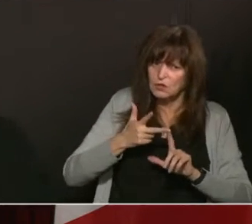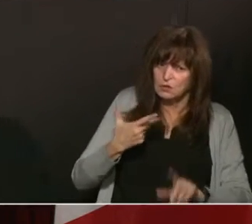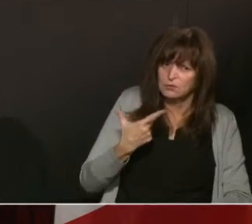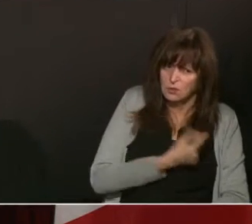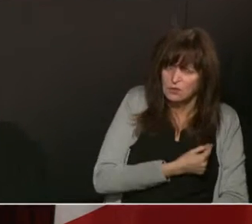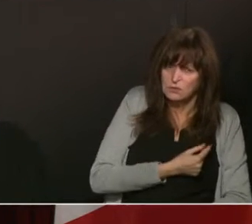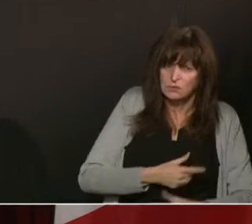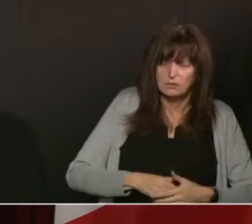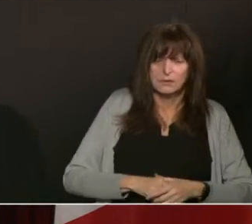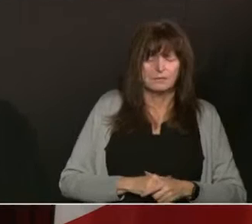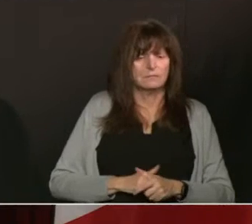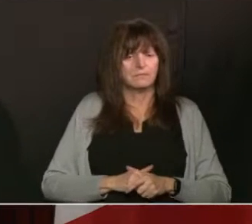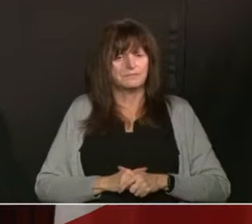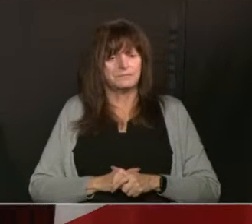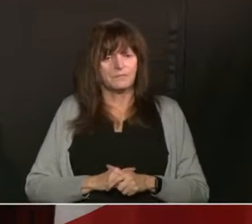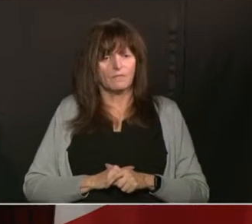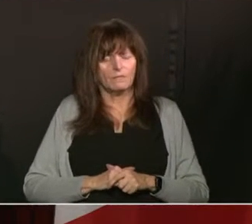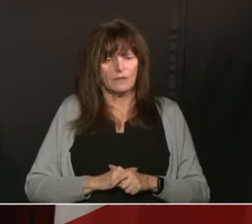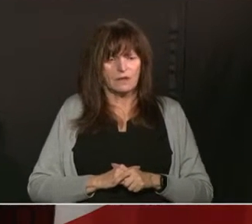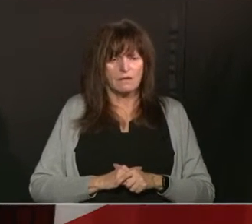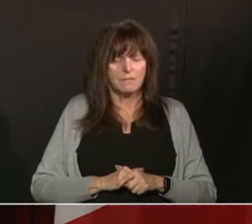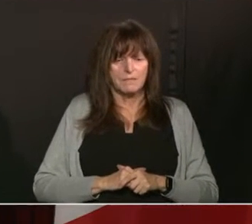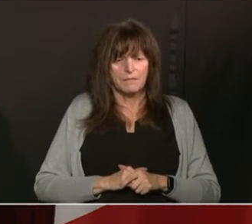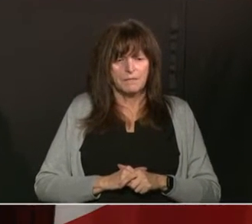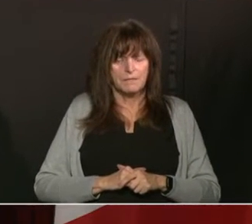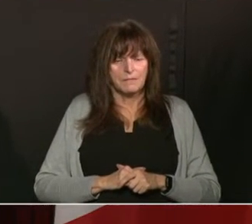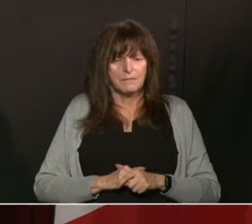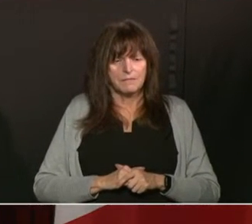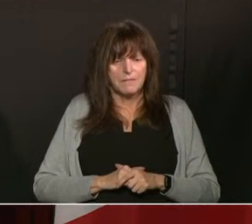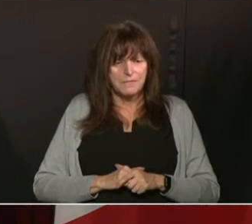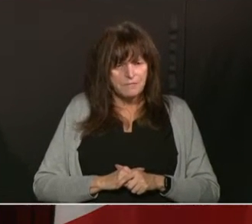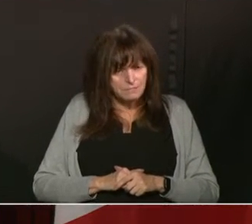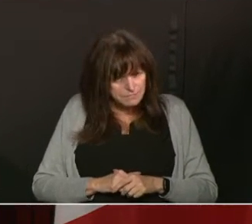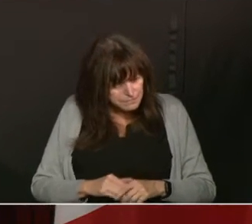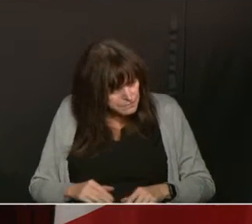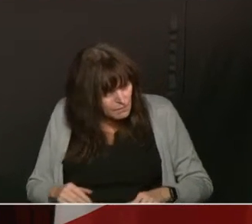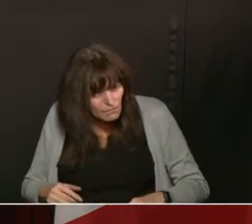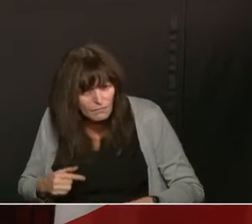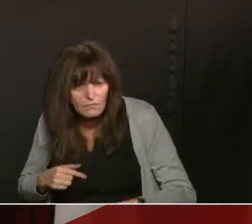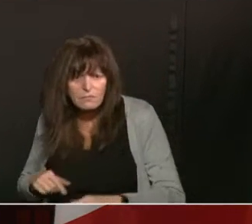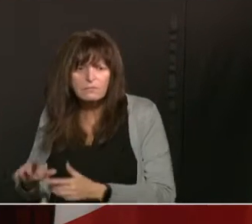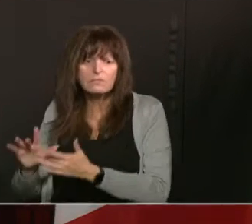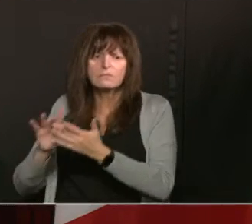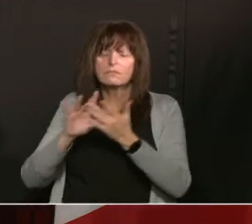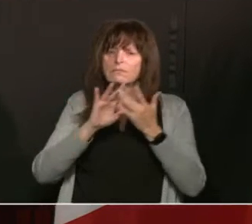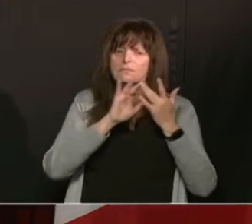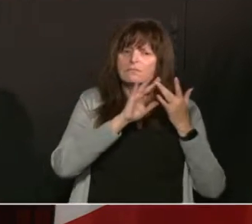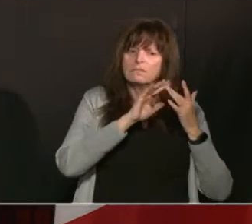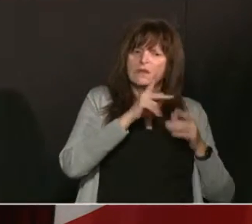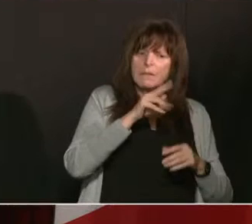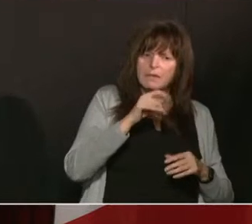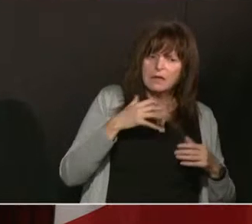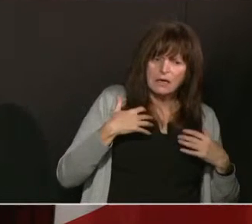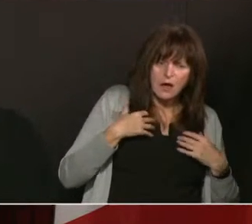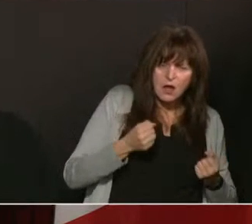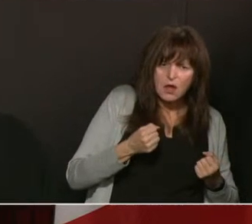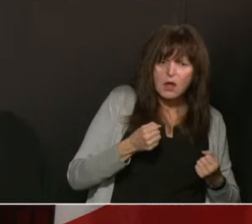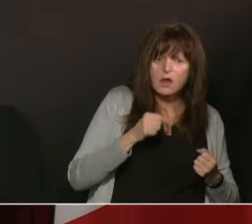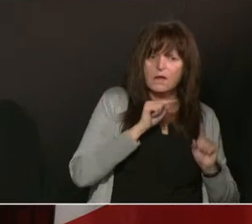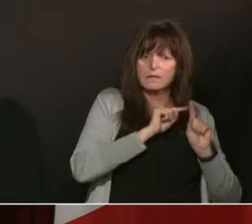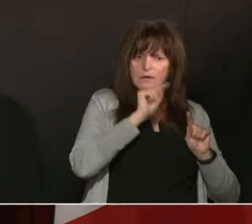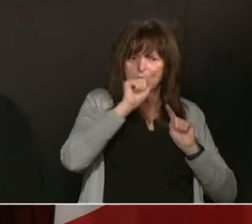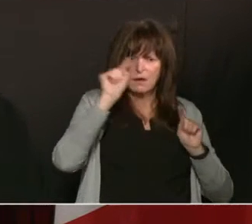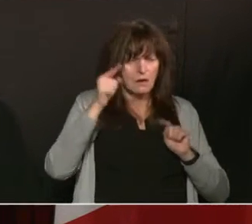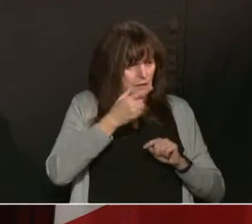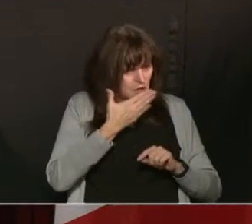Have looked at, together with local public health agencies, plans over the next 6 weeks. They're very robust, and they're